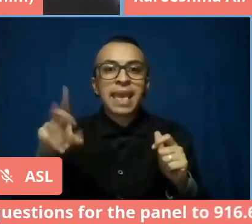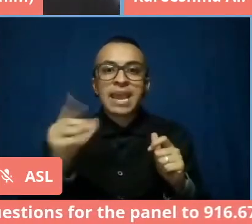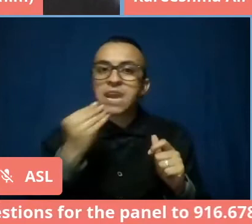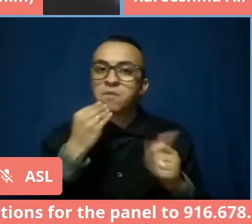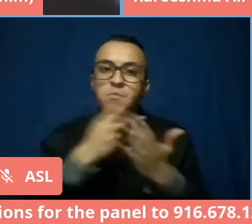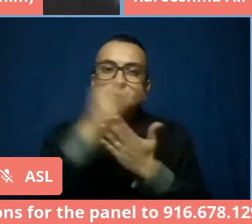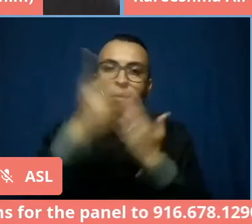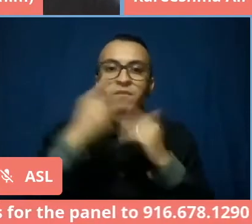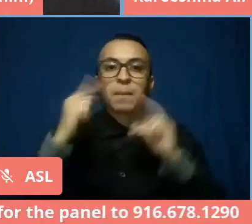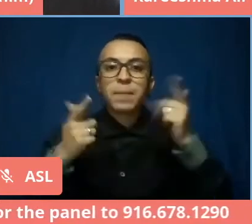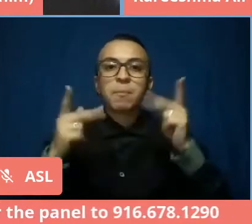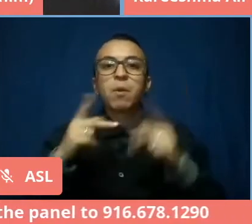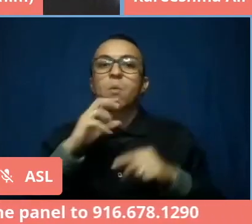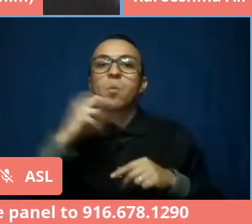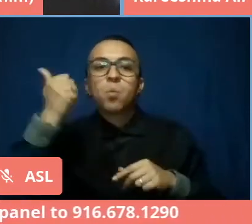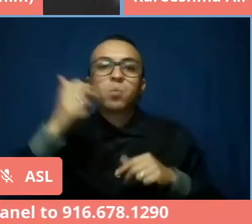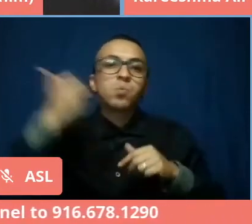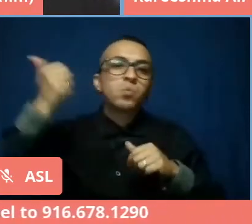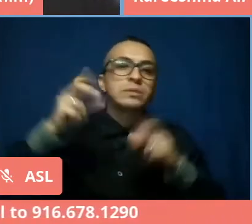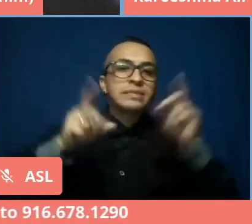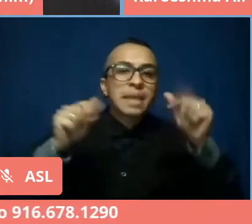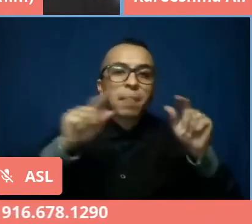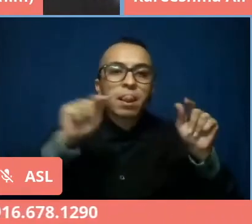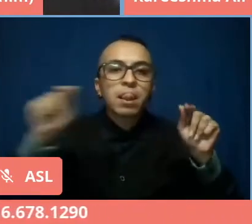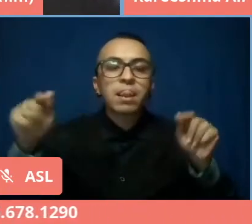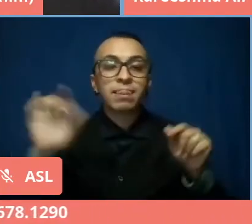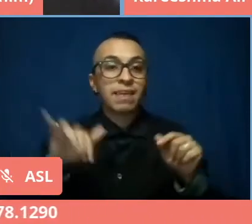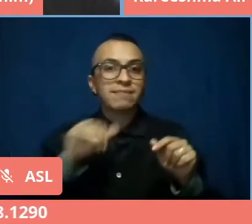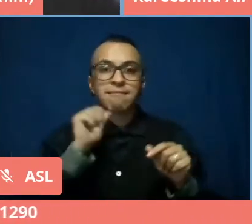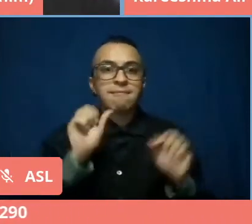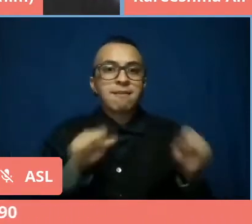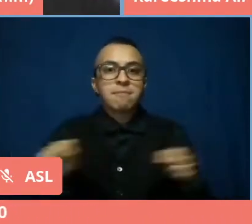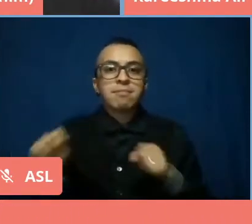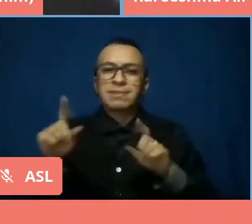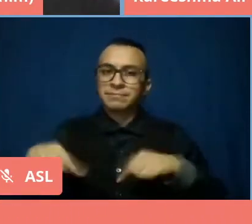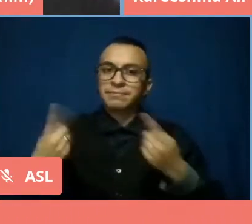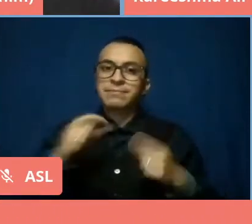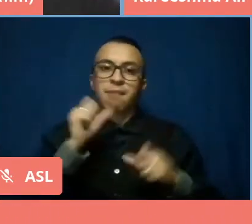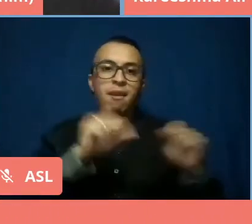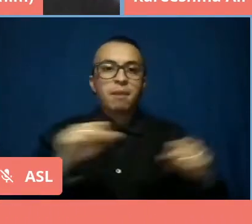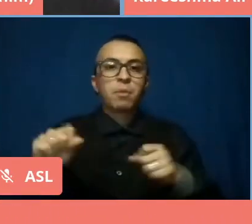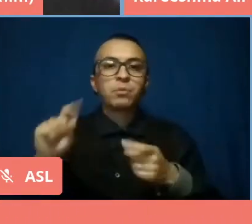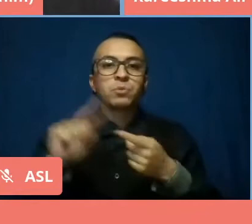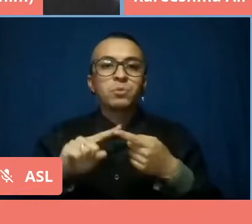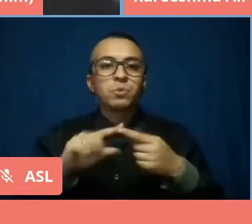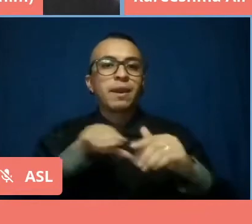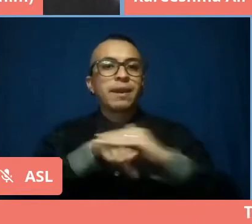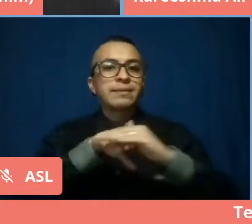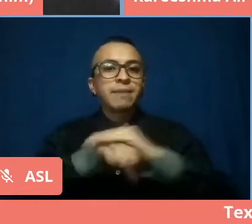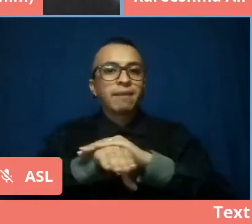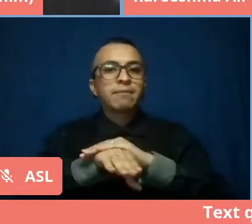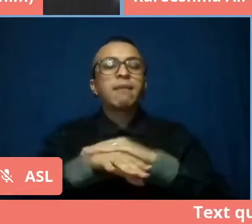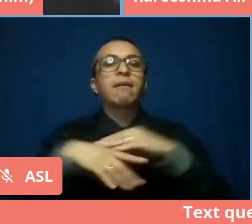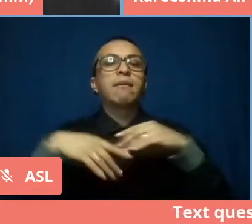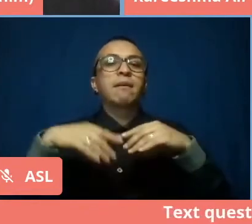with disabilities who were not able and have not been able to access the grocery store as well as